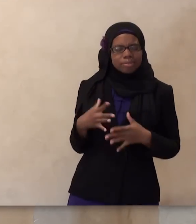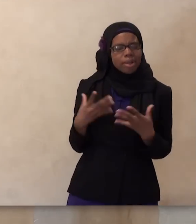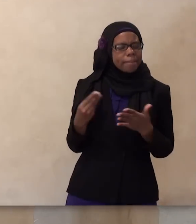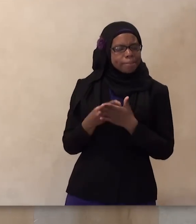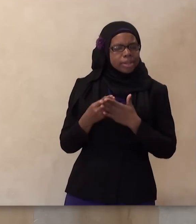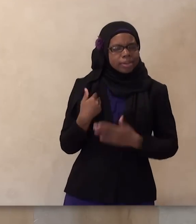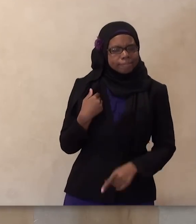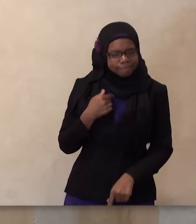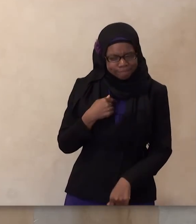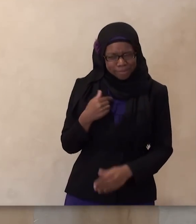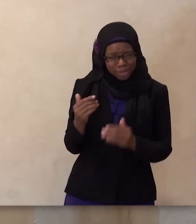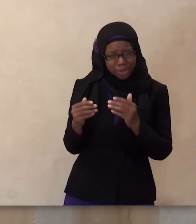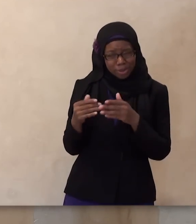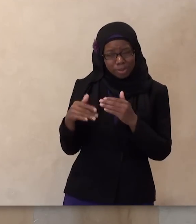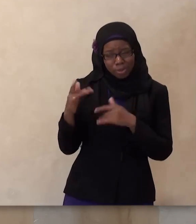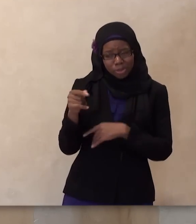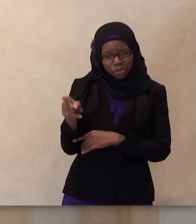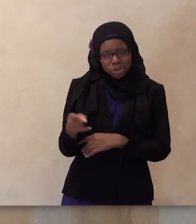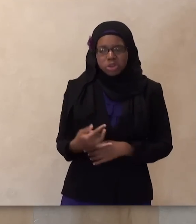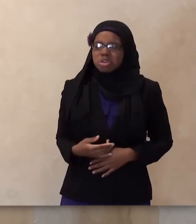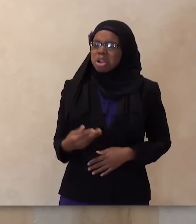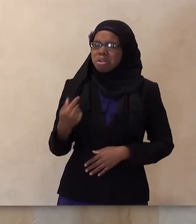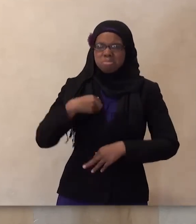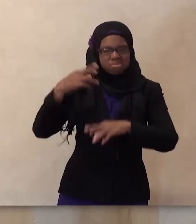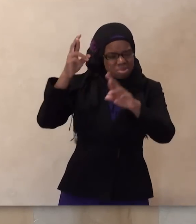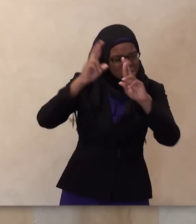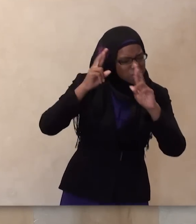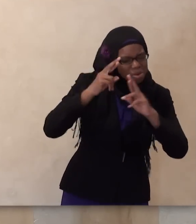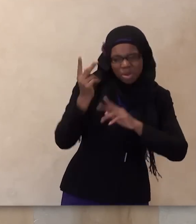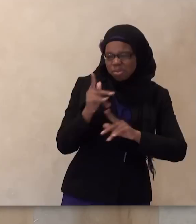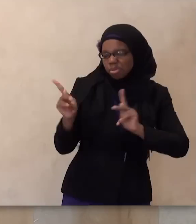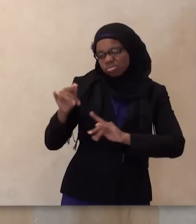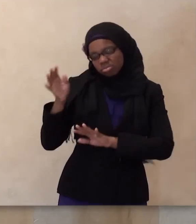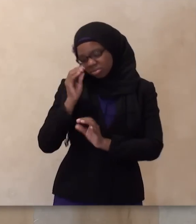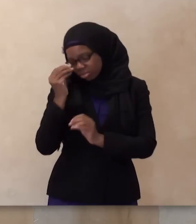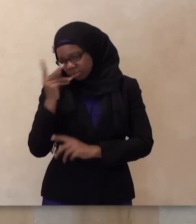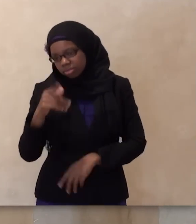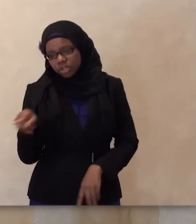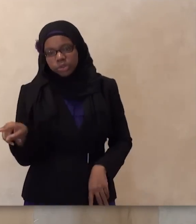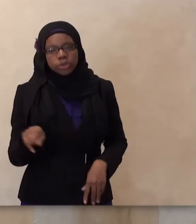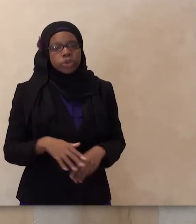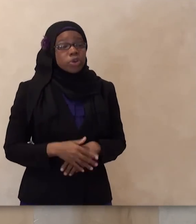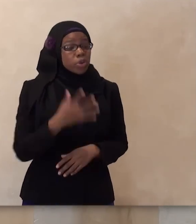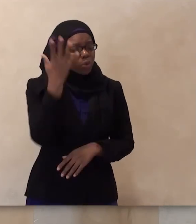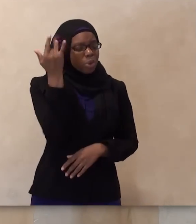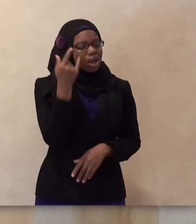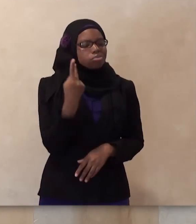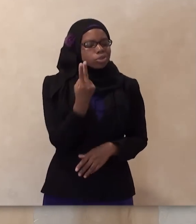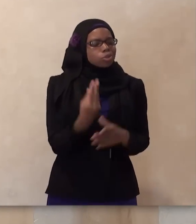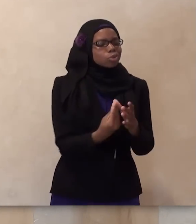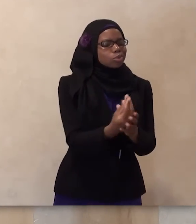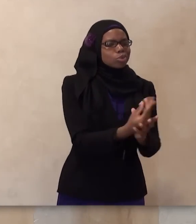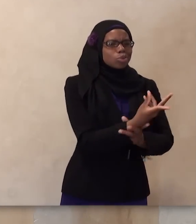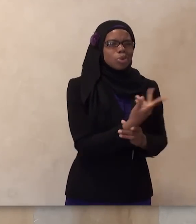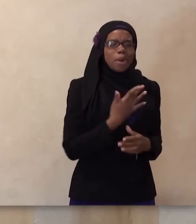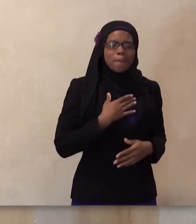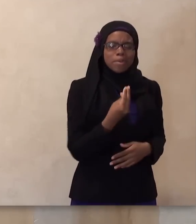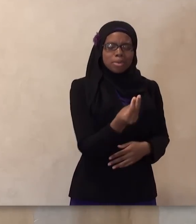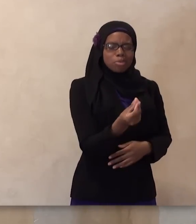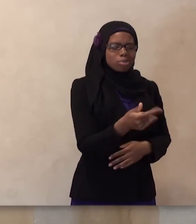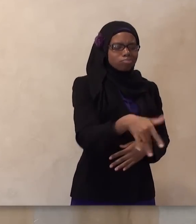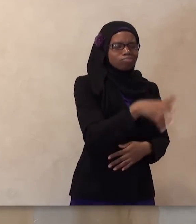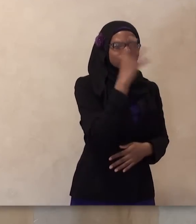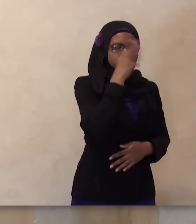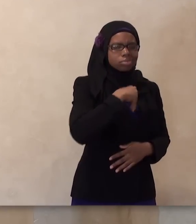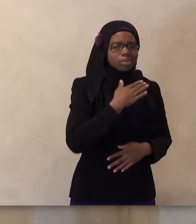and I receive more respect than you because of these two gardens or because of the property I have.